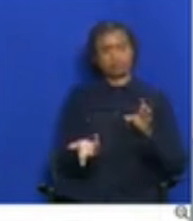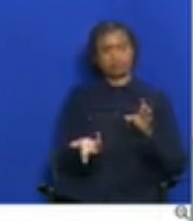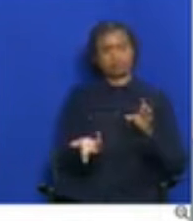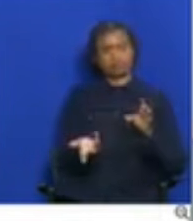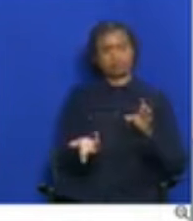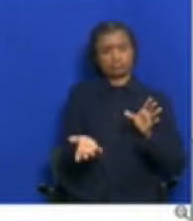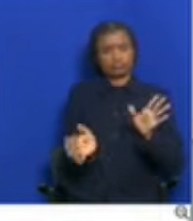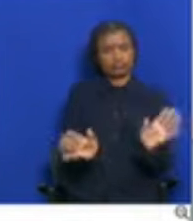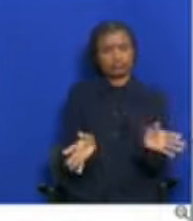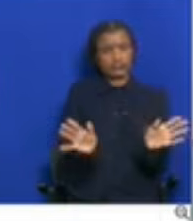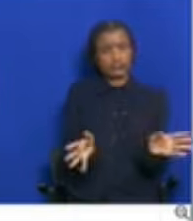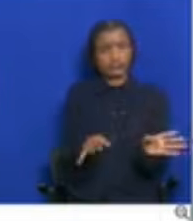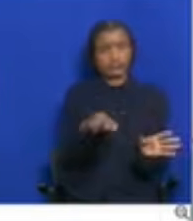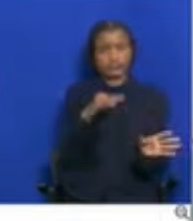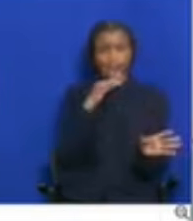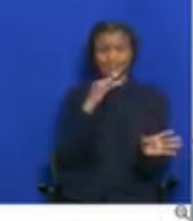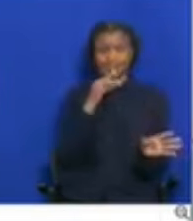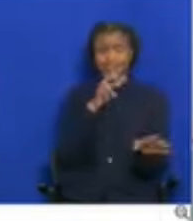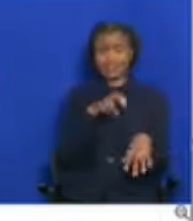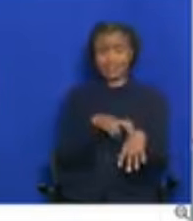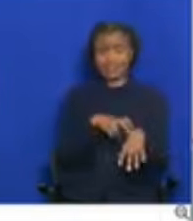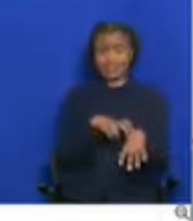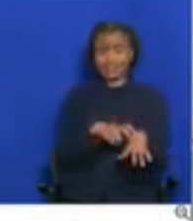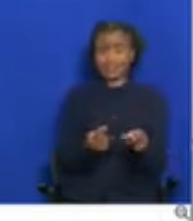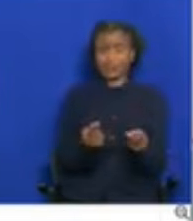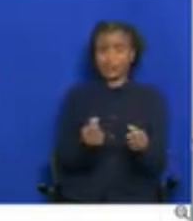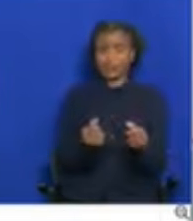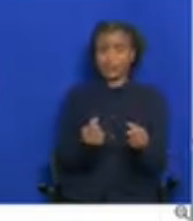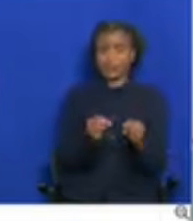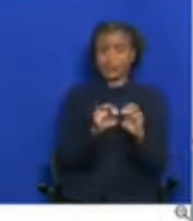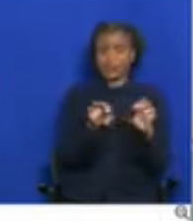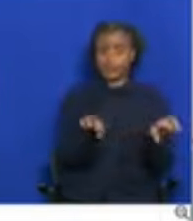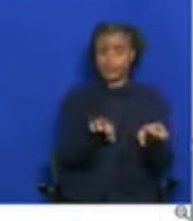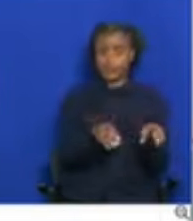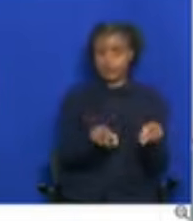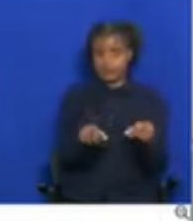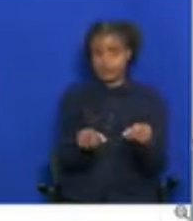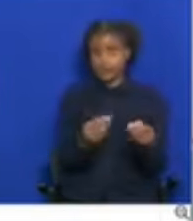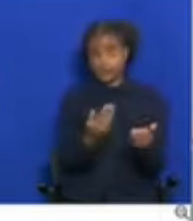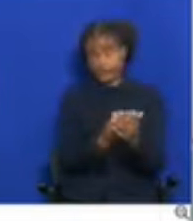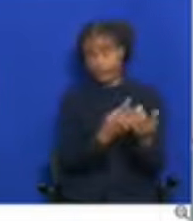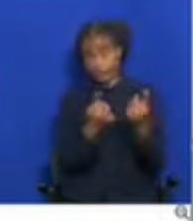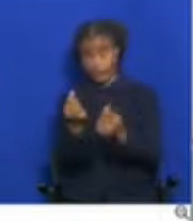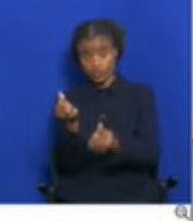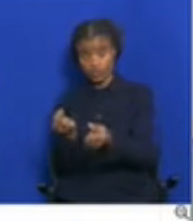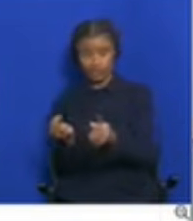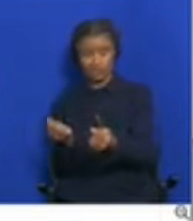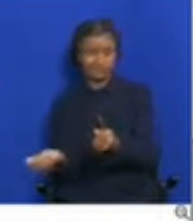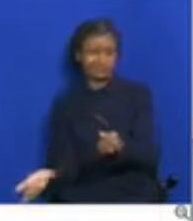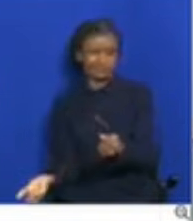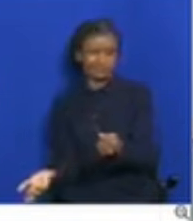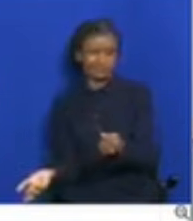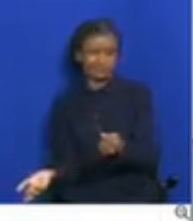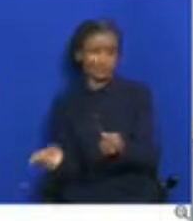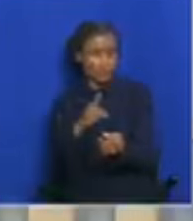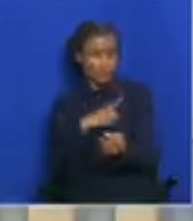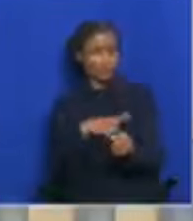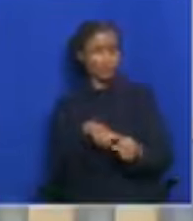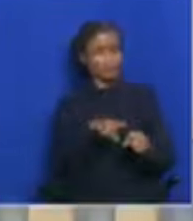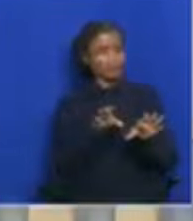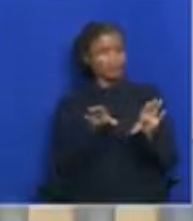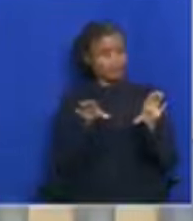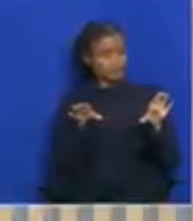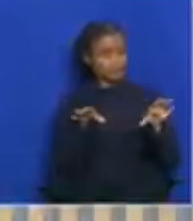there to be a new delegation to prosecute, as it were, if you already have a delegation to prosecute.